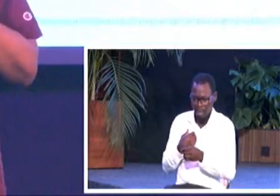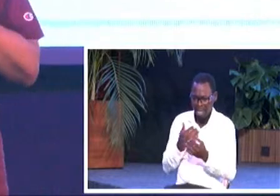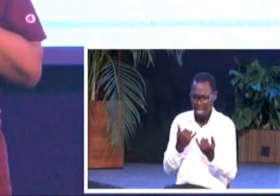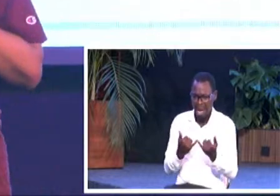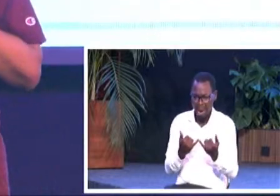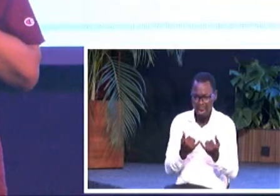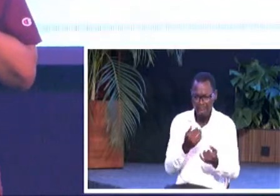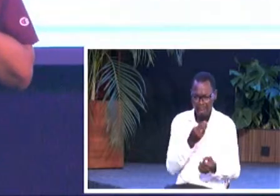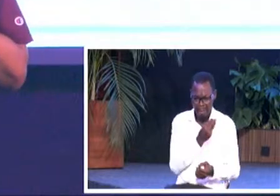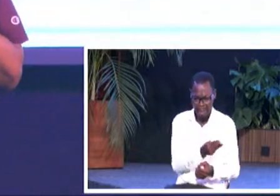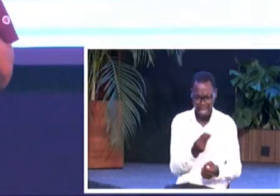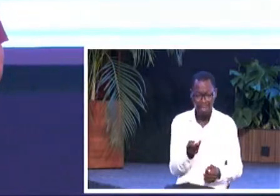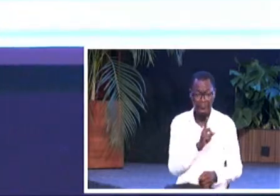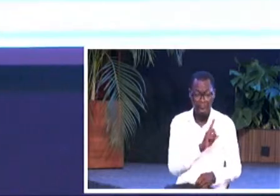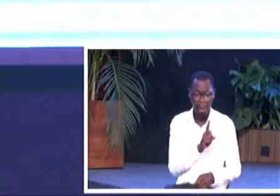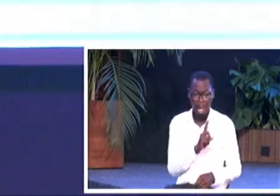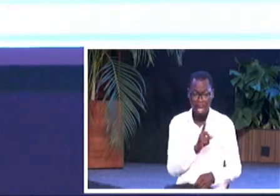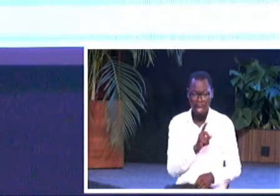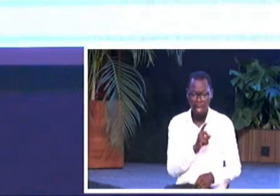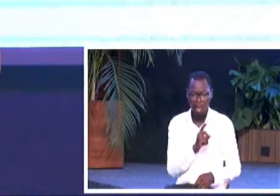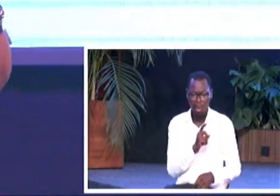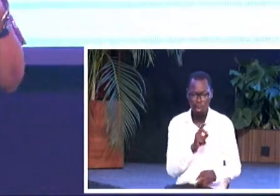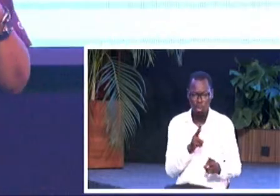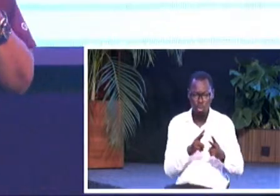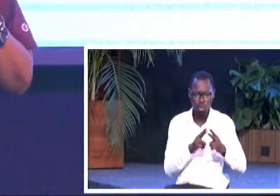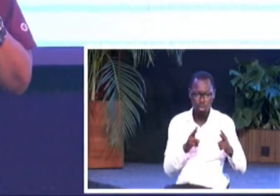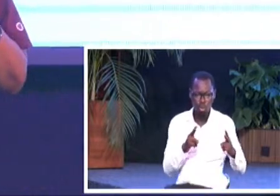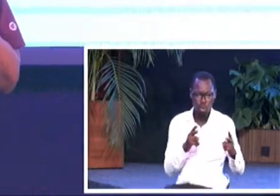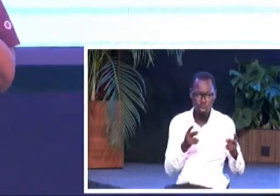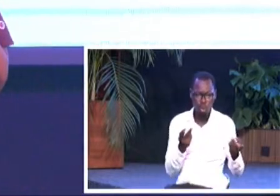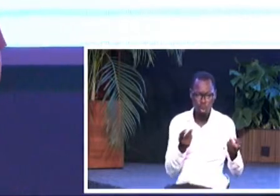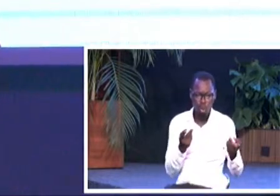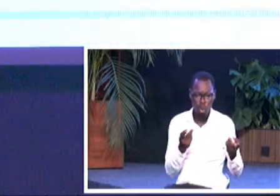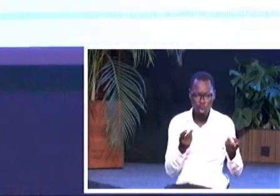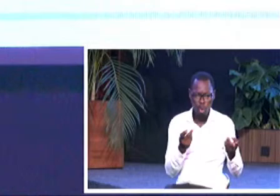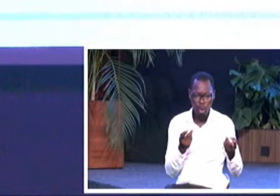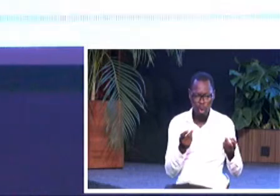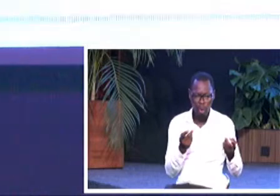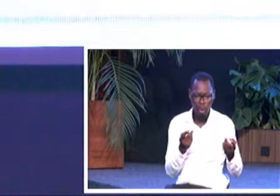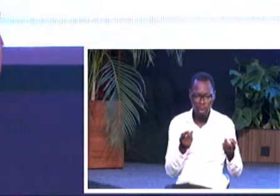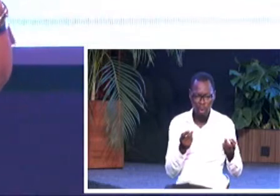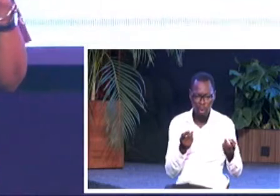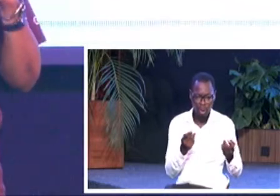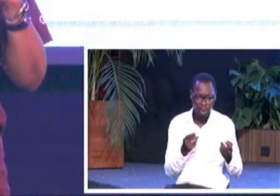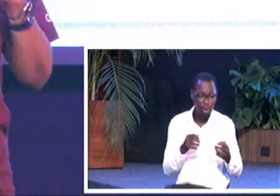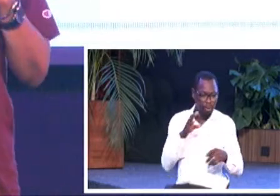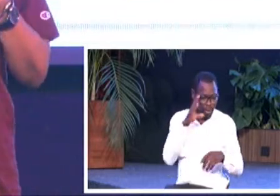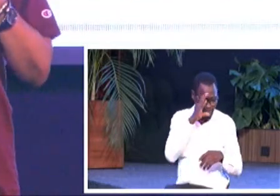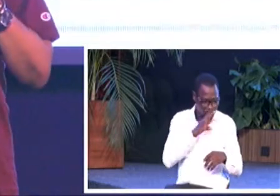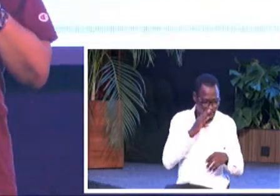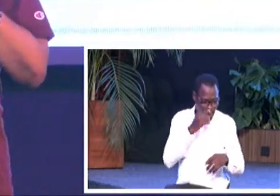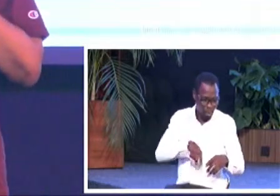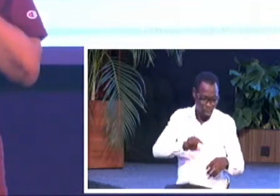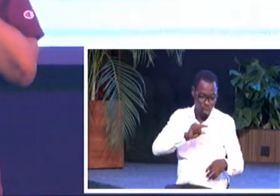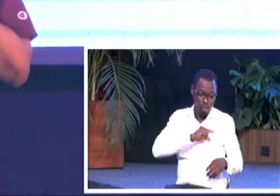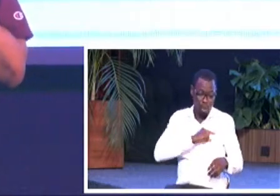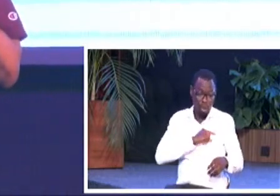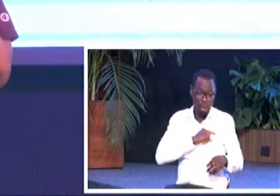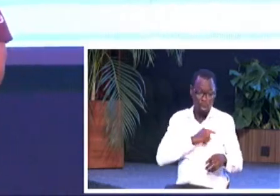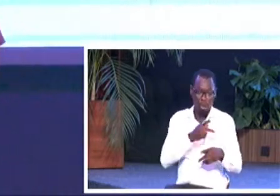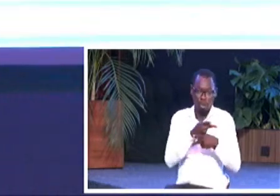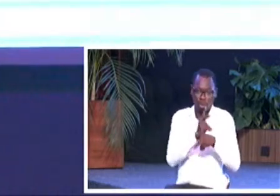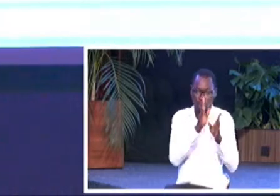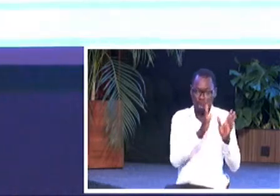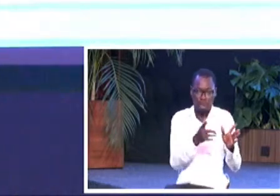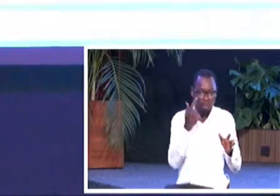materials. So therefore, we offtake from quality producers for our market.